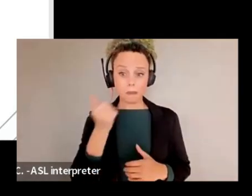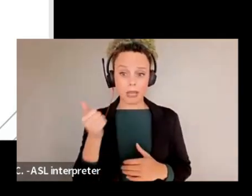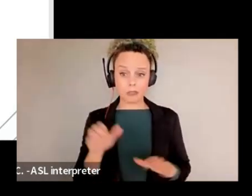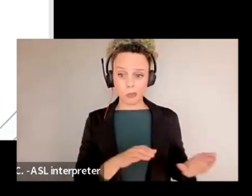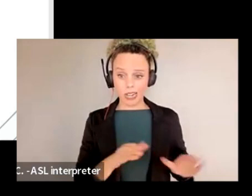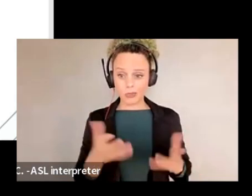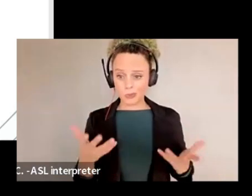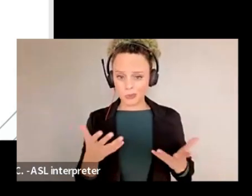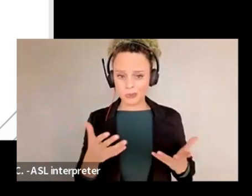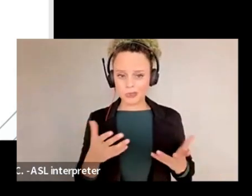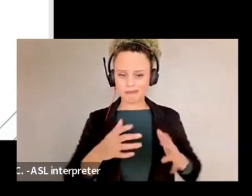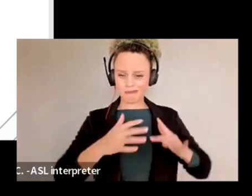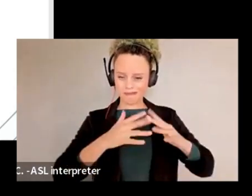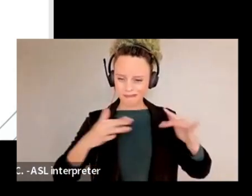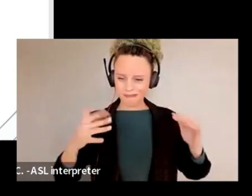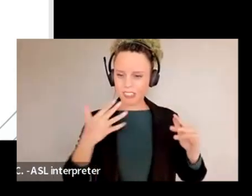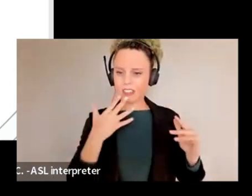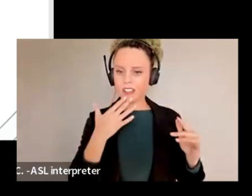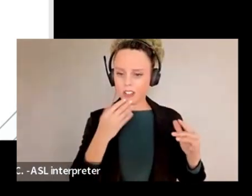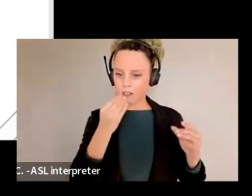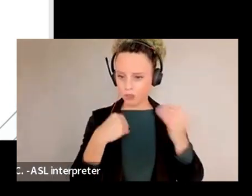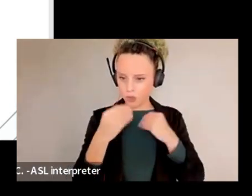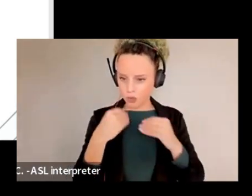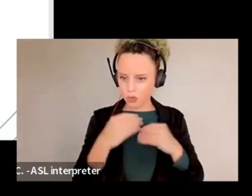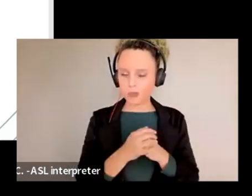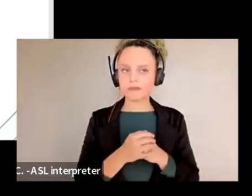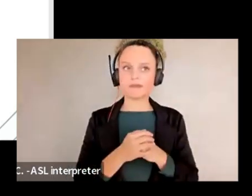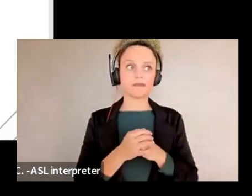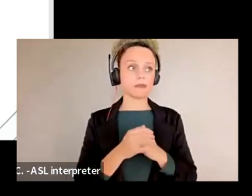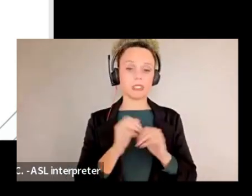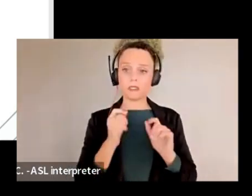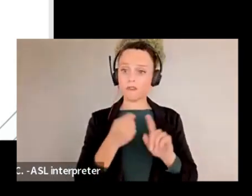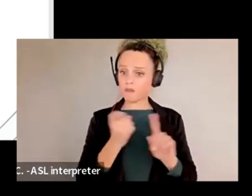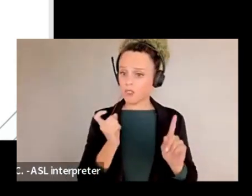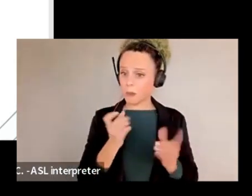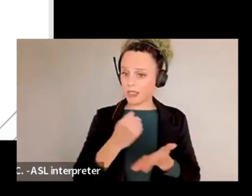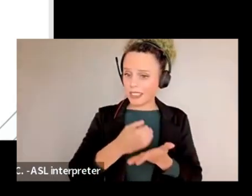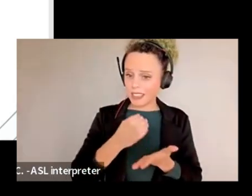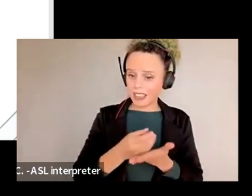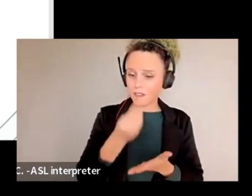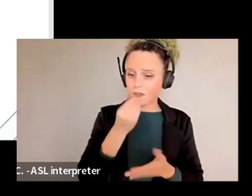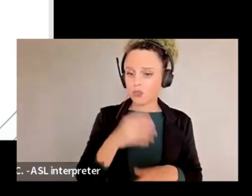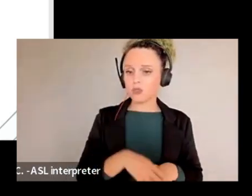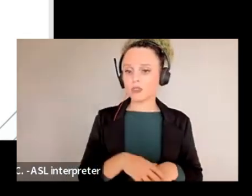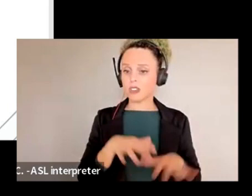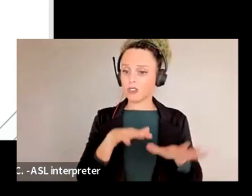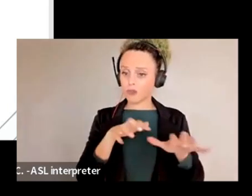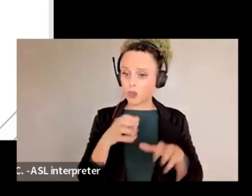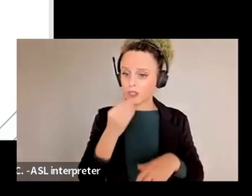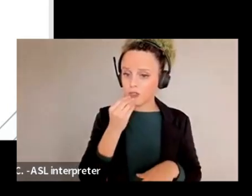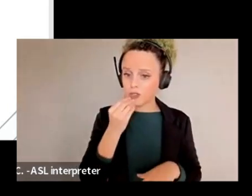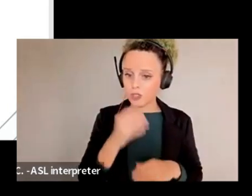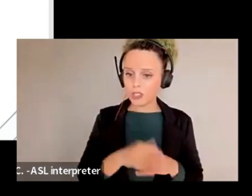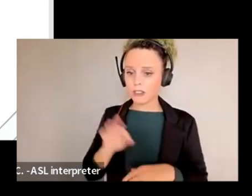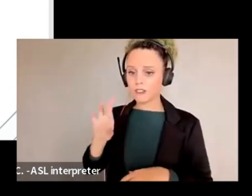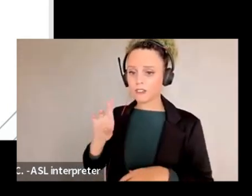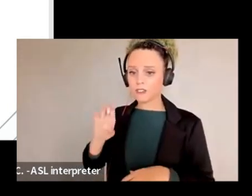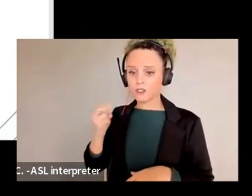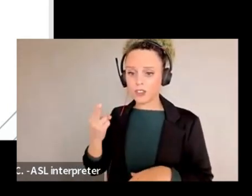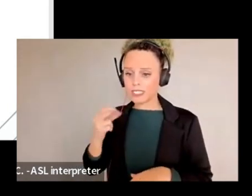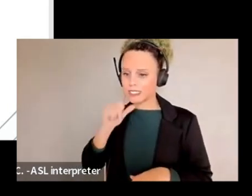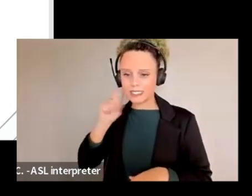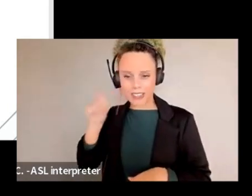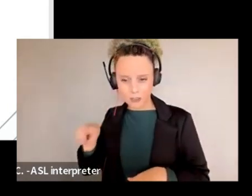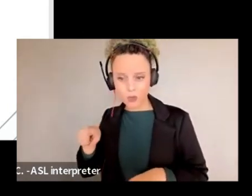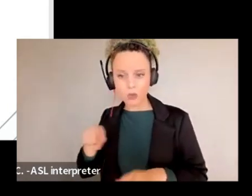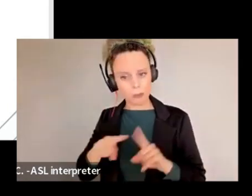And so having a variety of food is just a really best practice. A variety of colors. These can come from canned